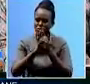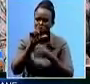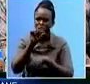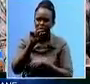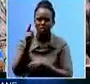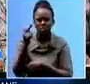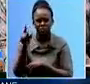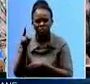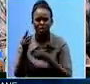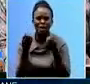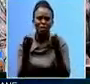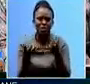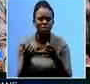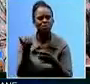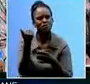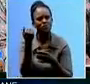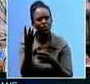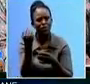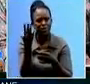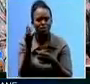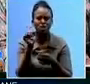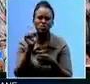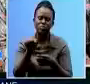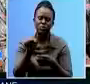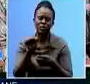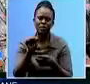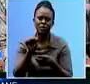June 2021, stood at 14.48